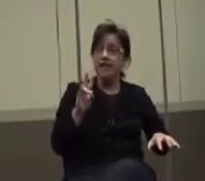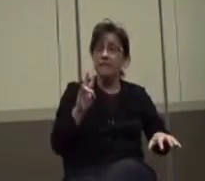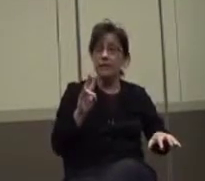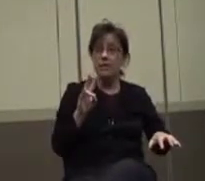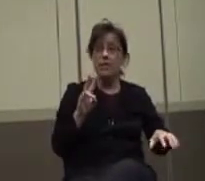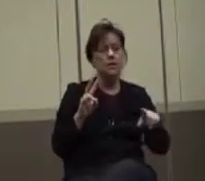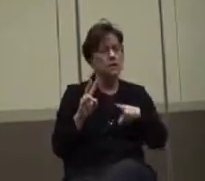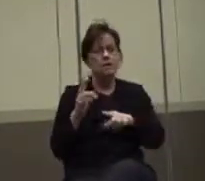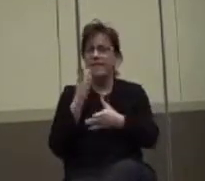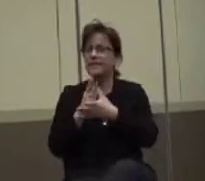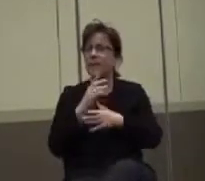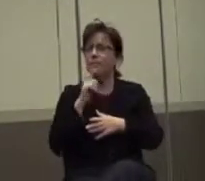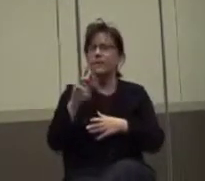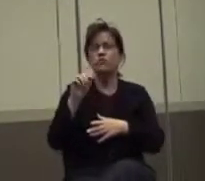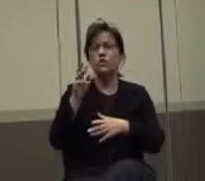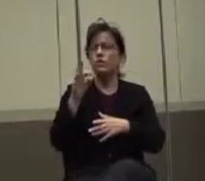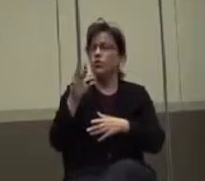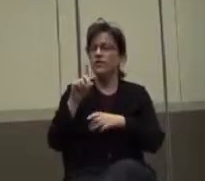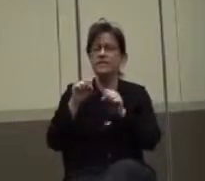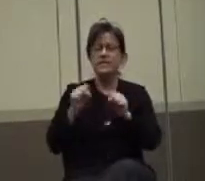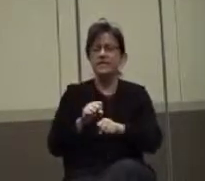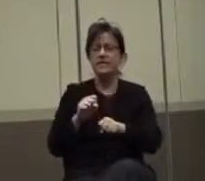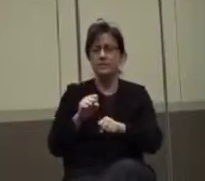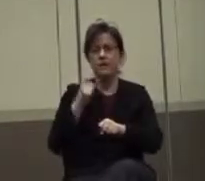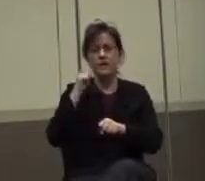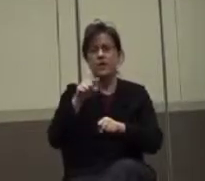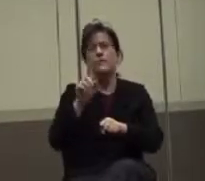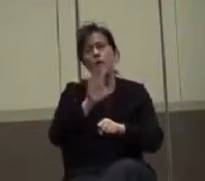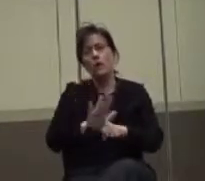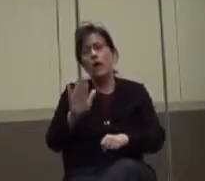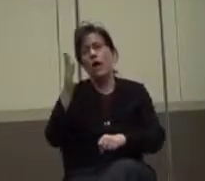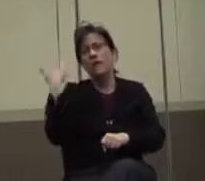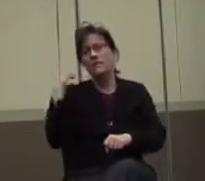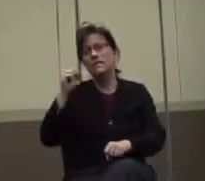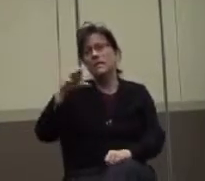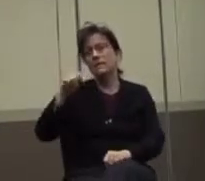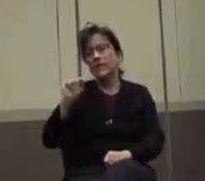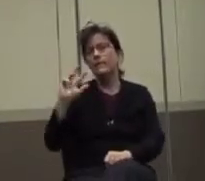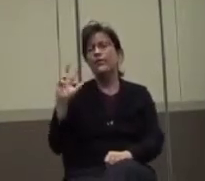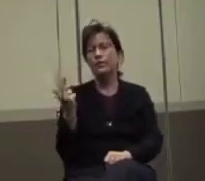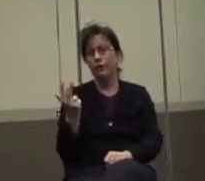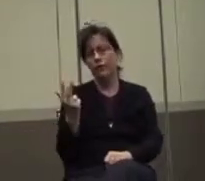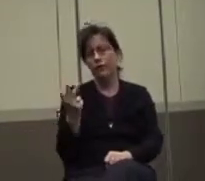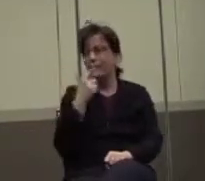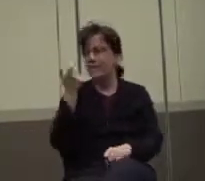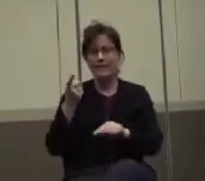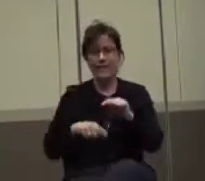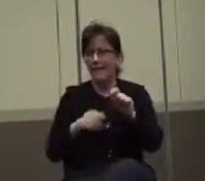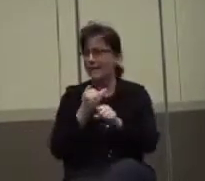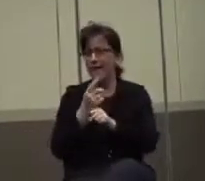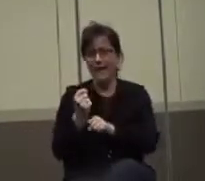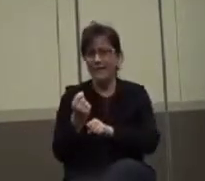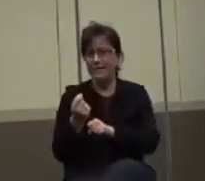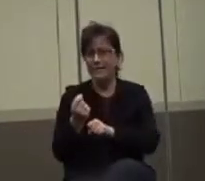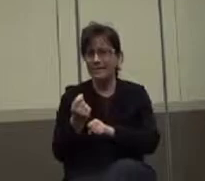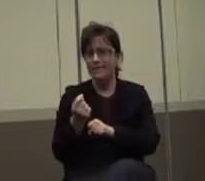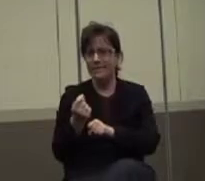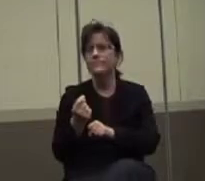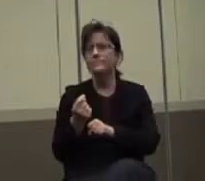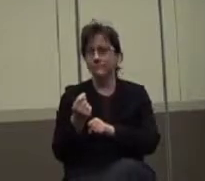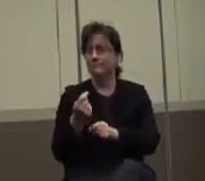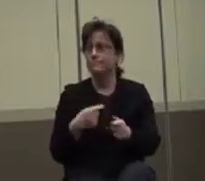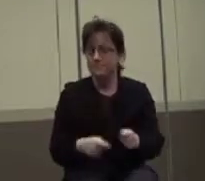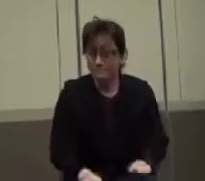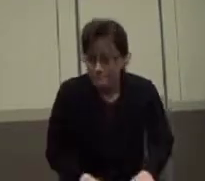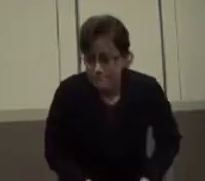for Ryan about September 3rd. Okay? Because he can't get it. All right? So I've got 12 marks